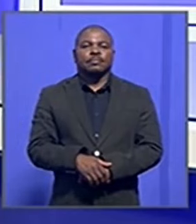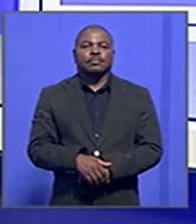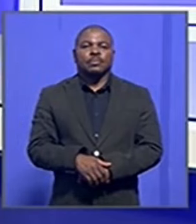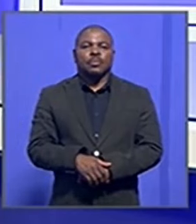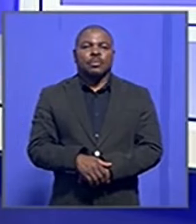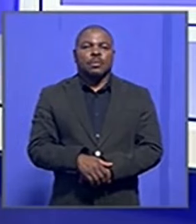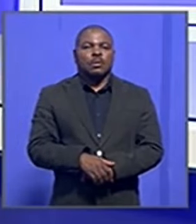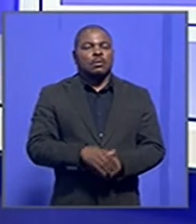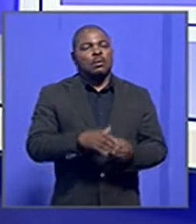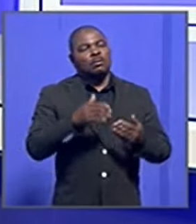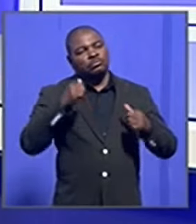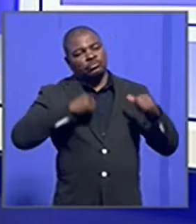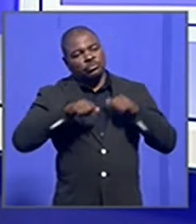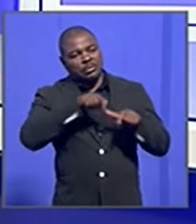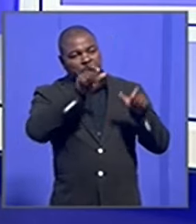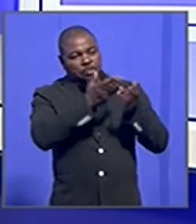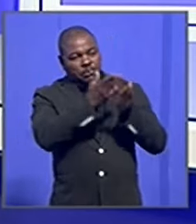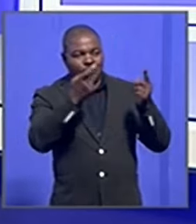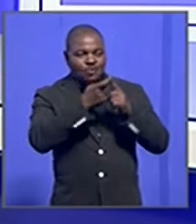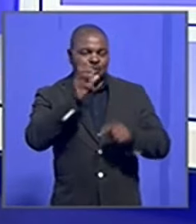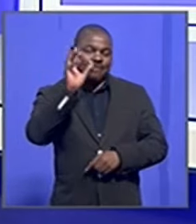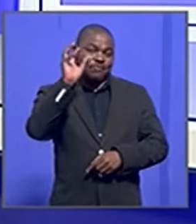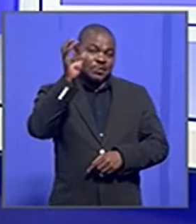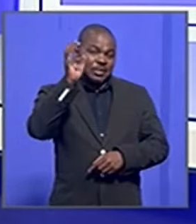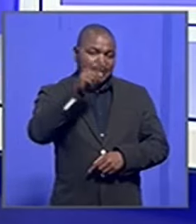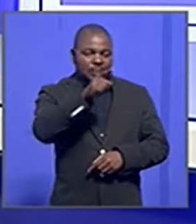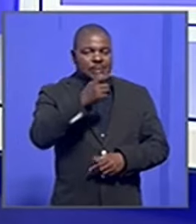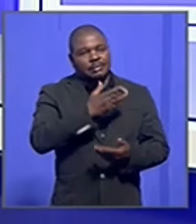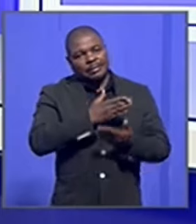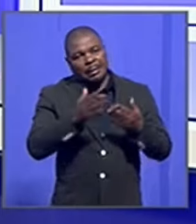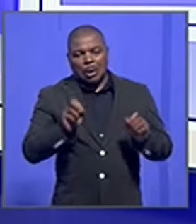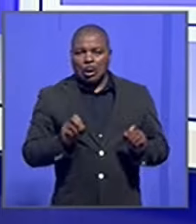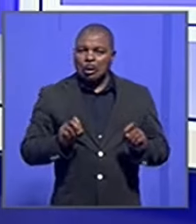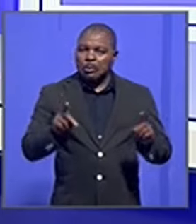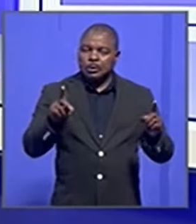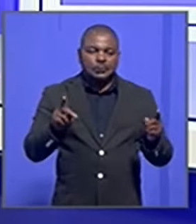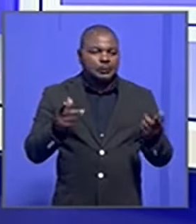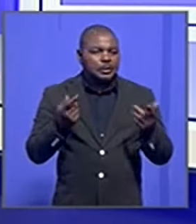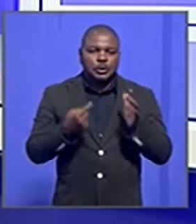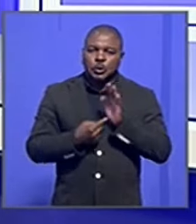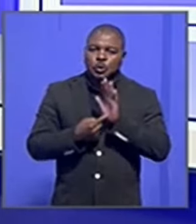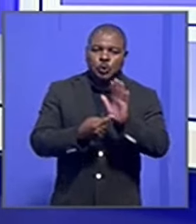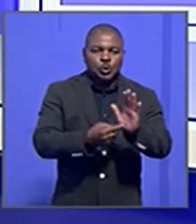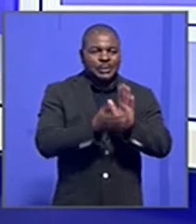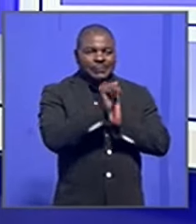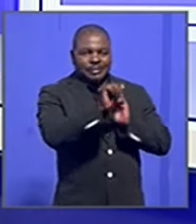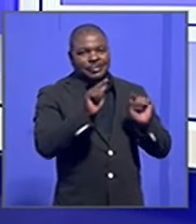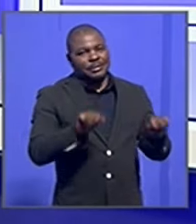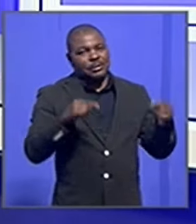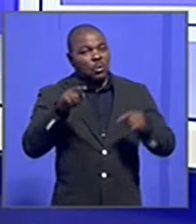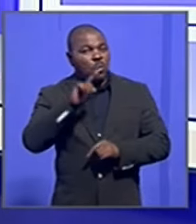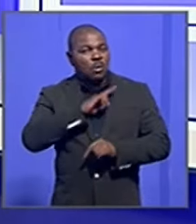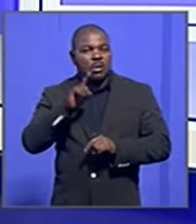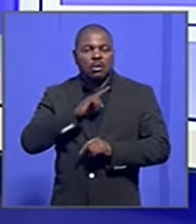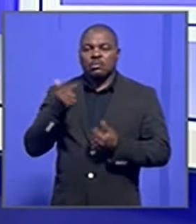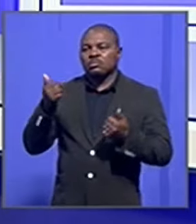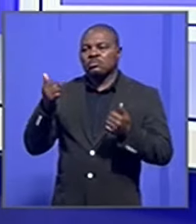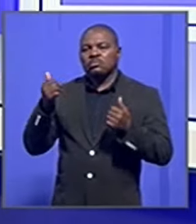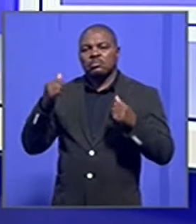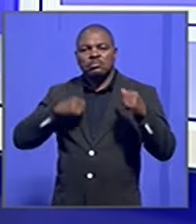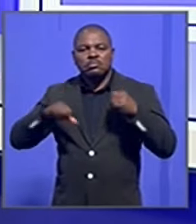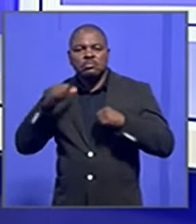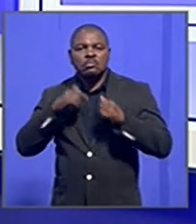Bataki bangwe kwa porofenseng ya Free State ba latlhegelwa ke tšhono ya go bontsha bokgoni jwa bona ka fa meletlo ya dipontsho tsa mmino e